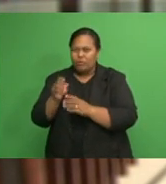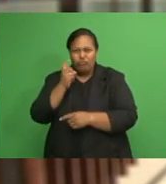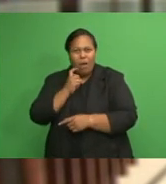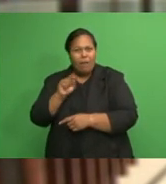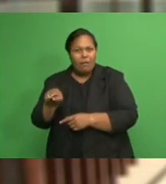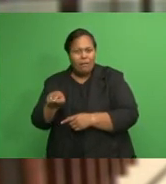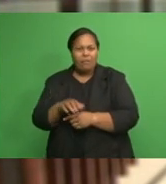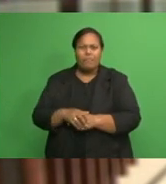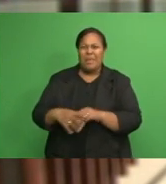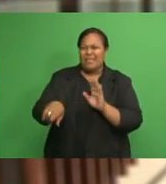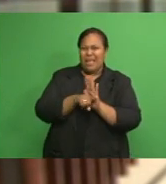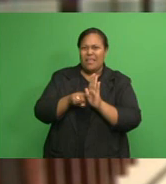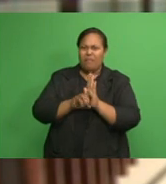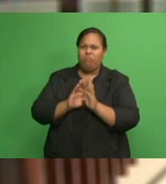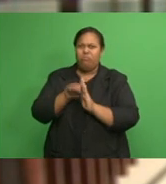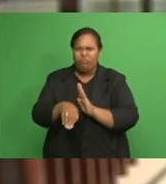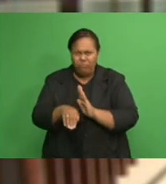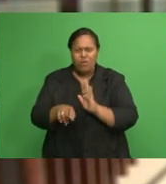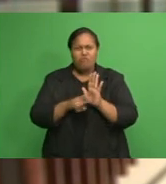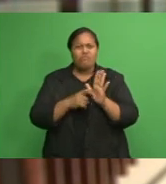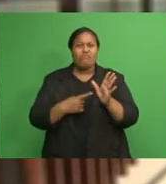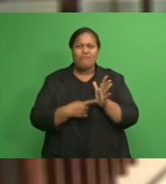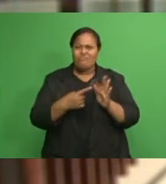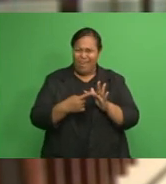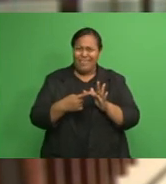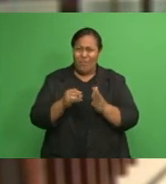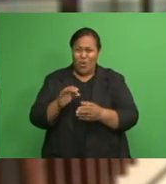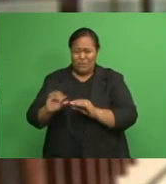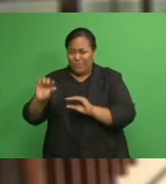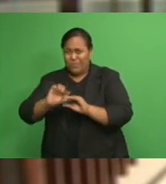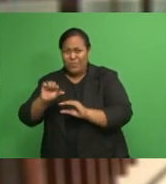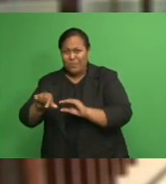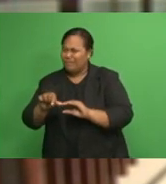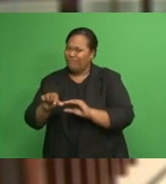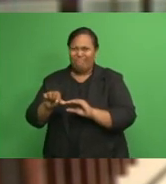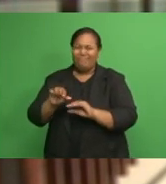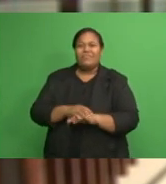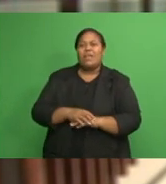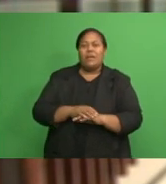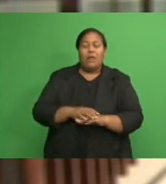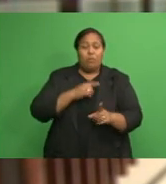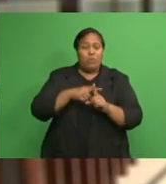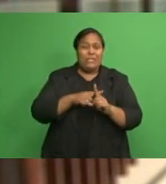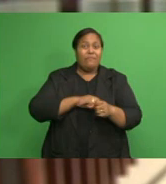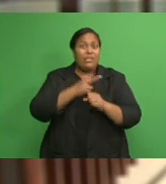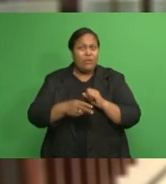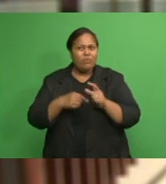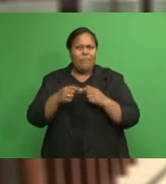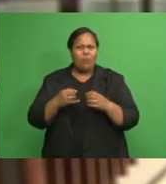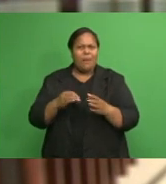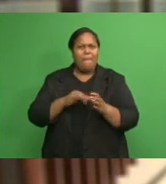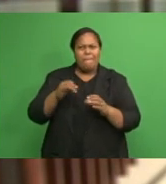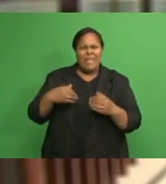that negative interest rates were rather unlikely. Positive news about a potential COVID-19 vaccine also added to overall